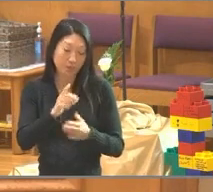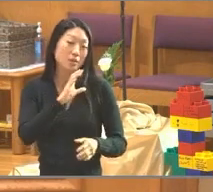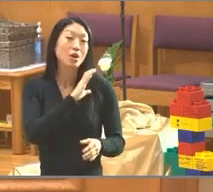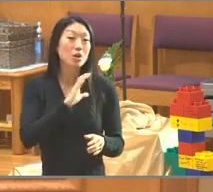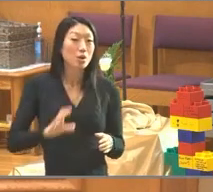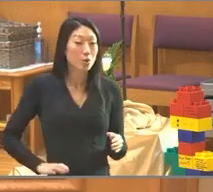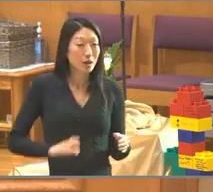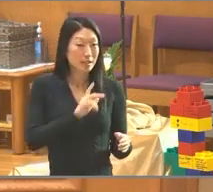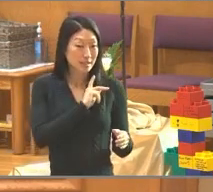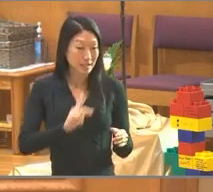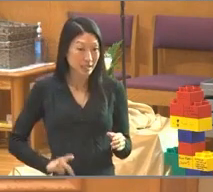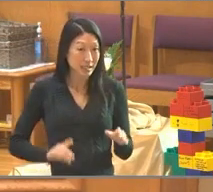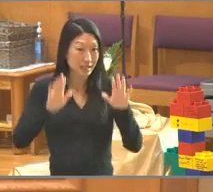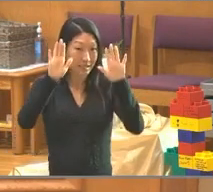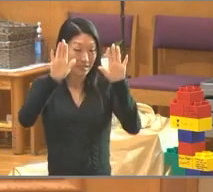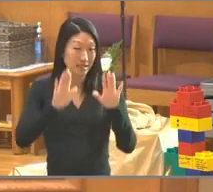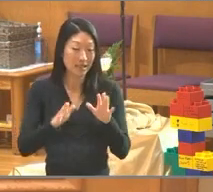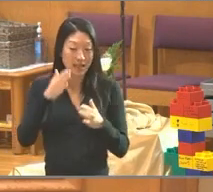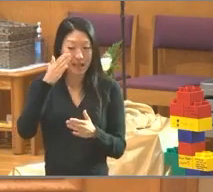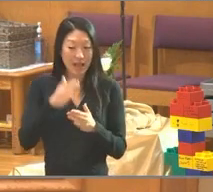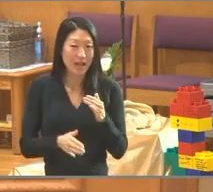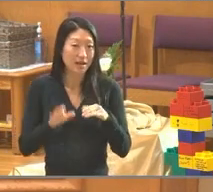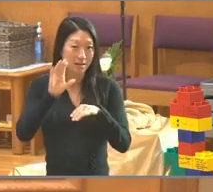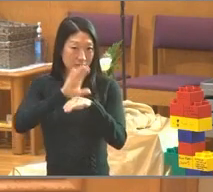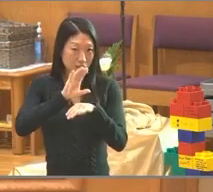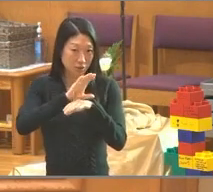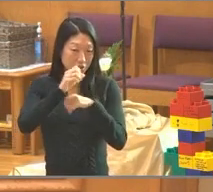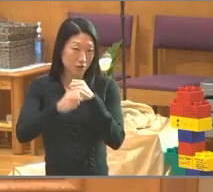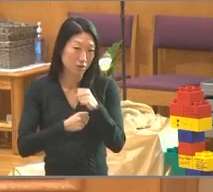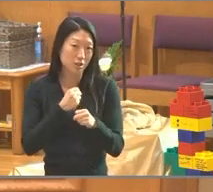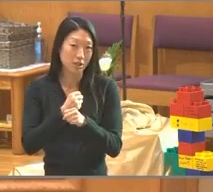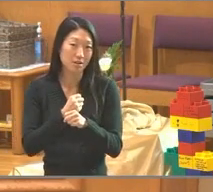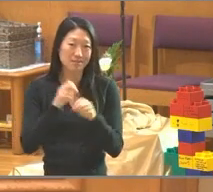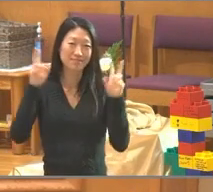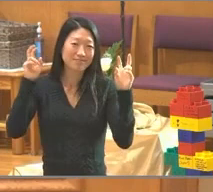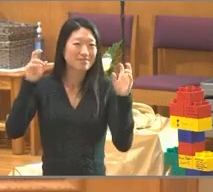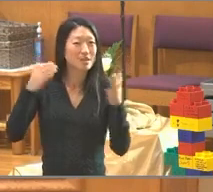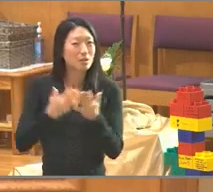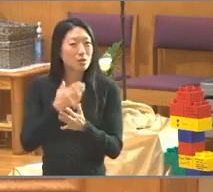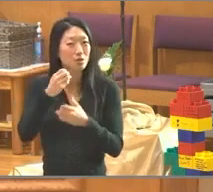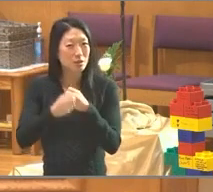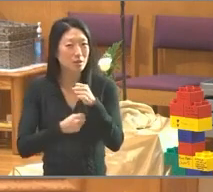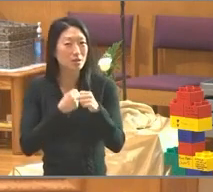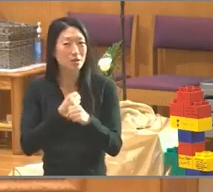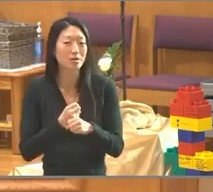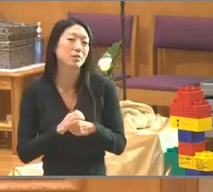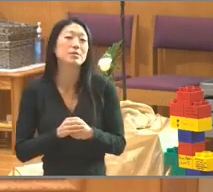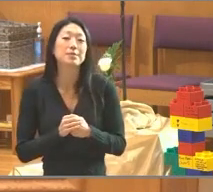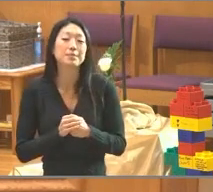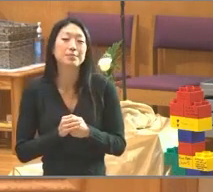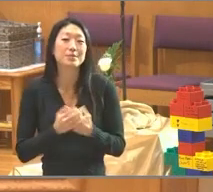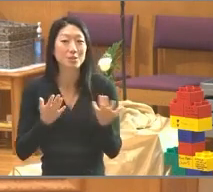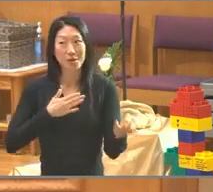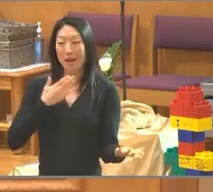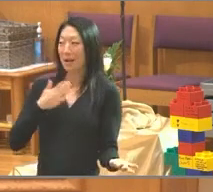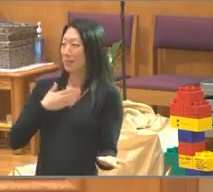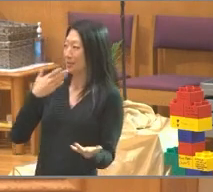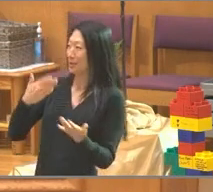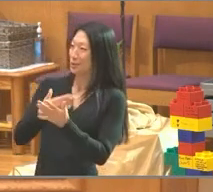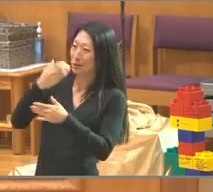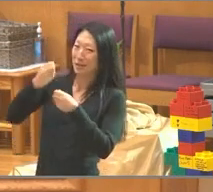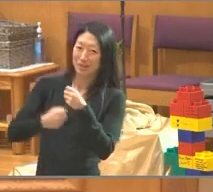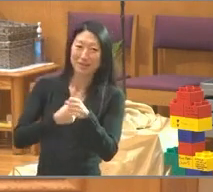Sunday marks the end of the church year. It's our new year. And all God's people said, Happy New Year!